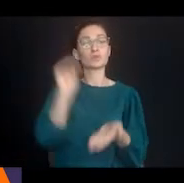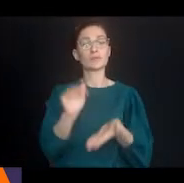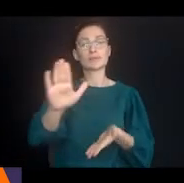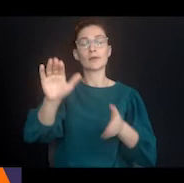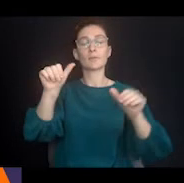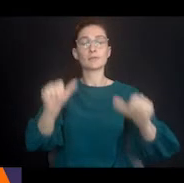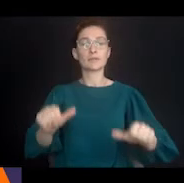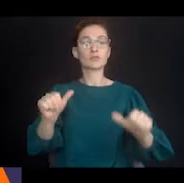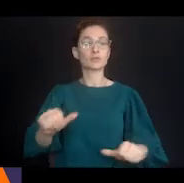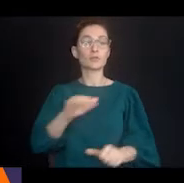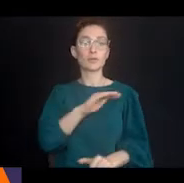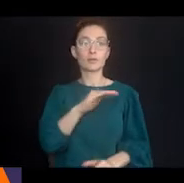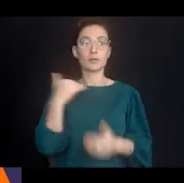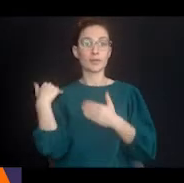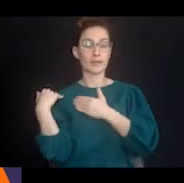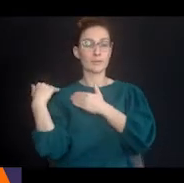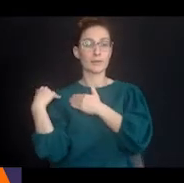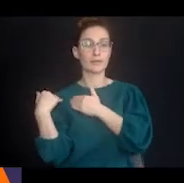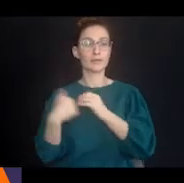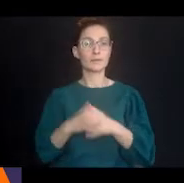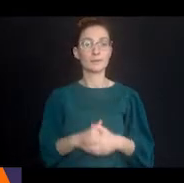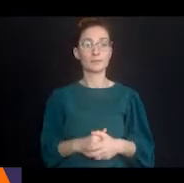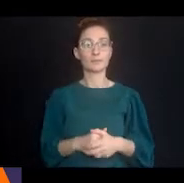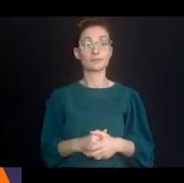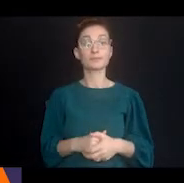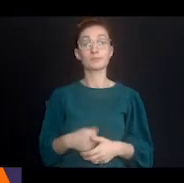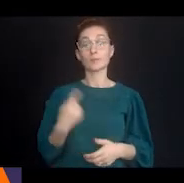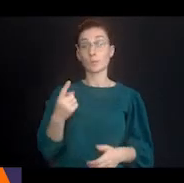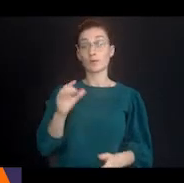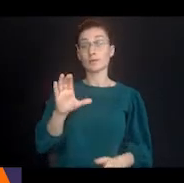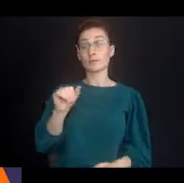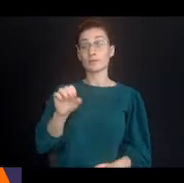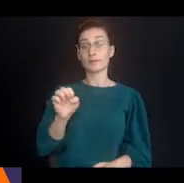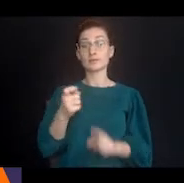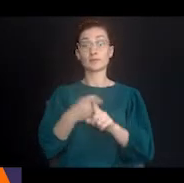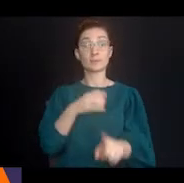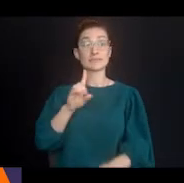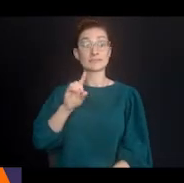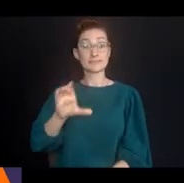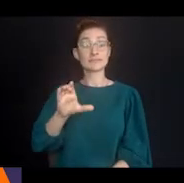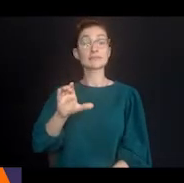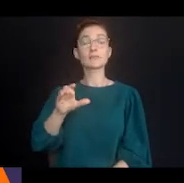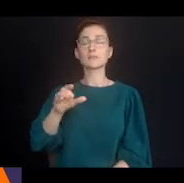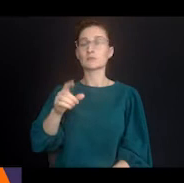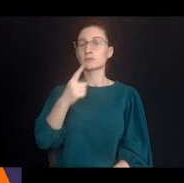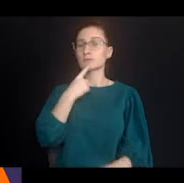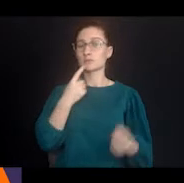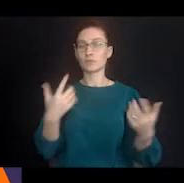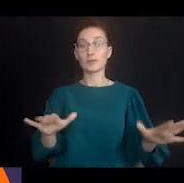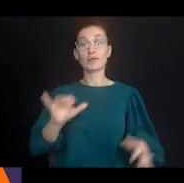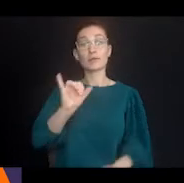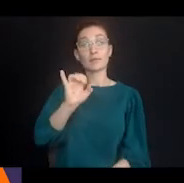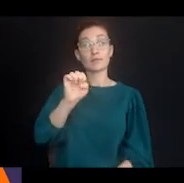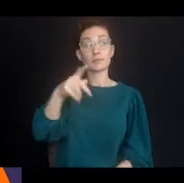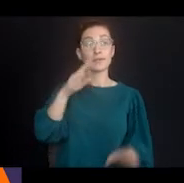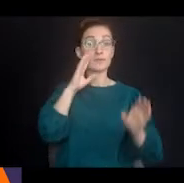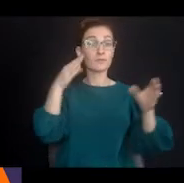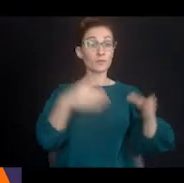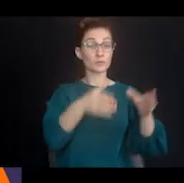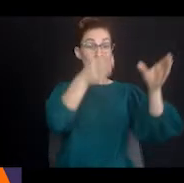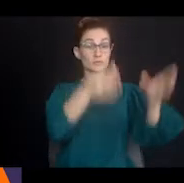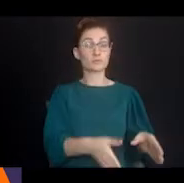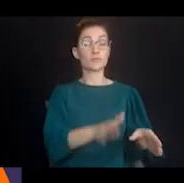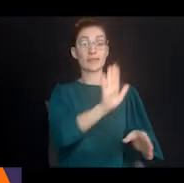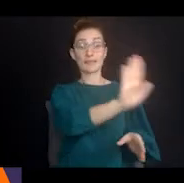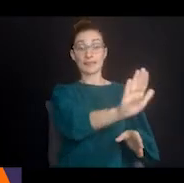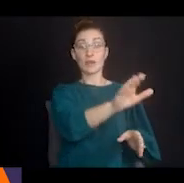decrease their potential liability. A case out of DC held that Just as an IEP's focus on students'